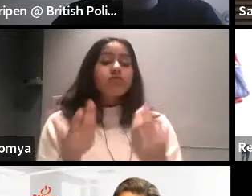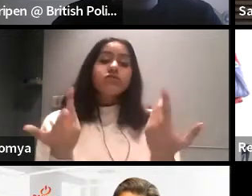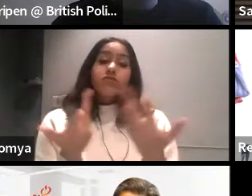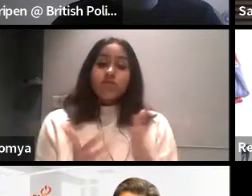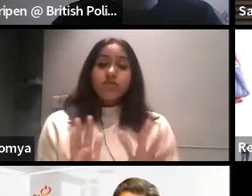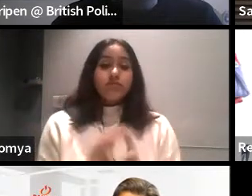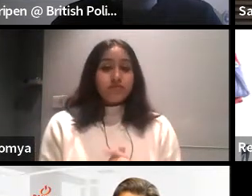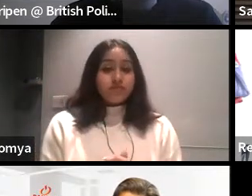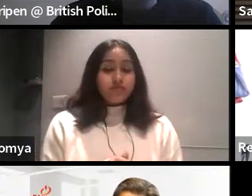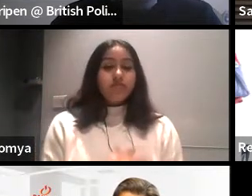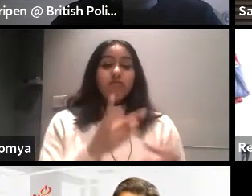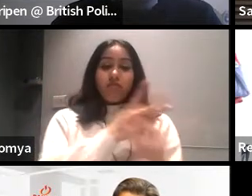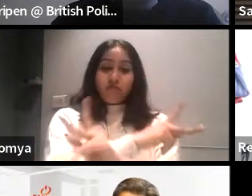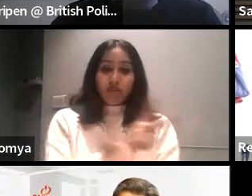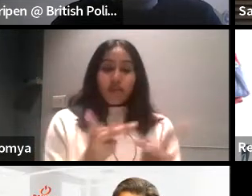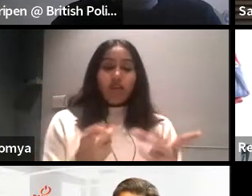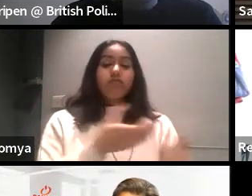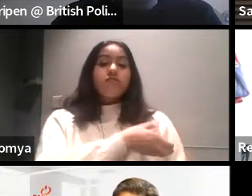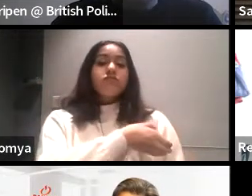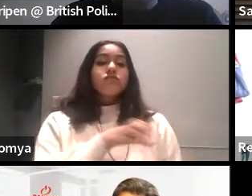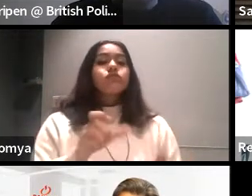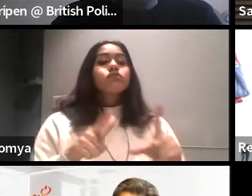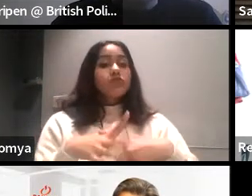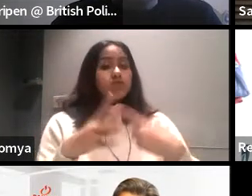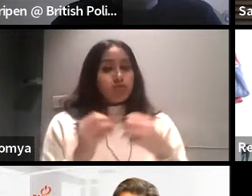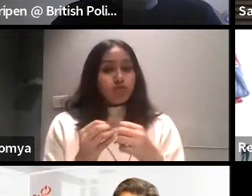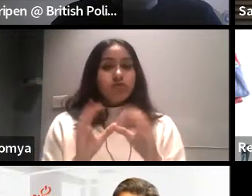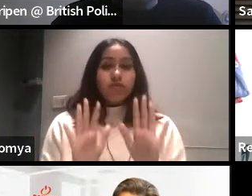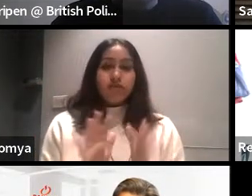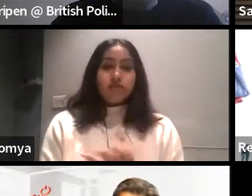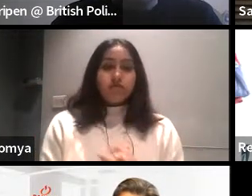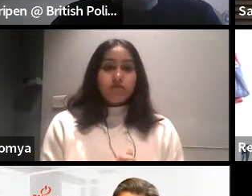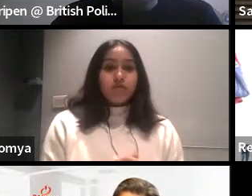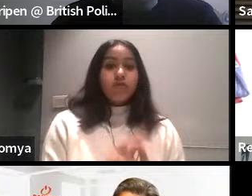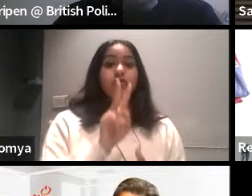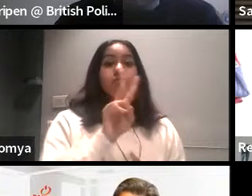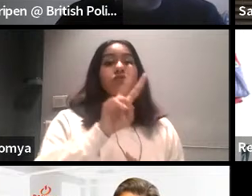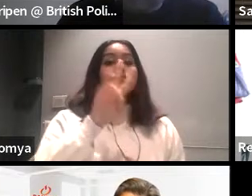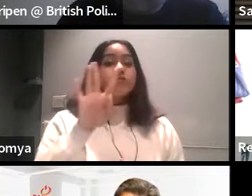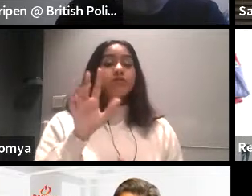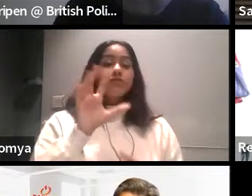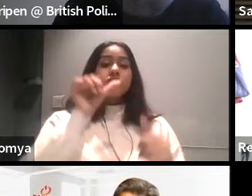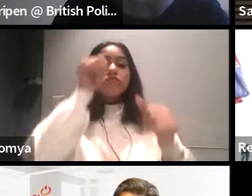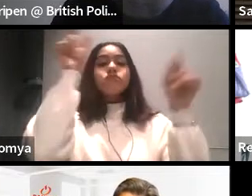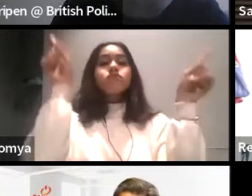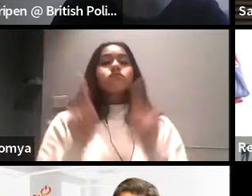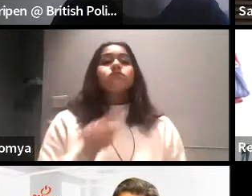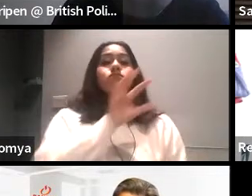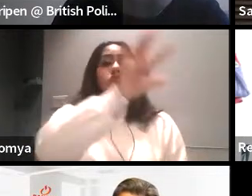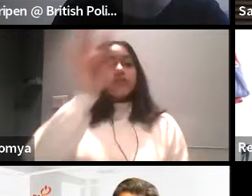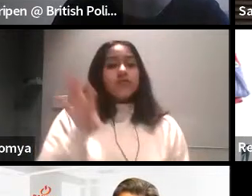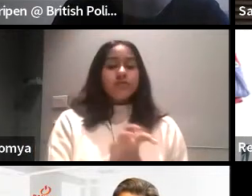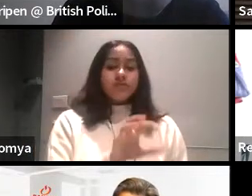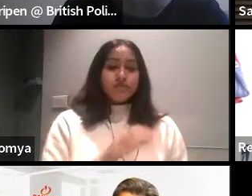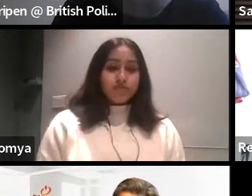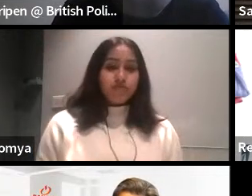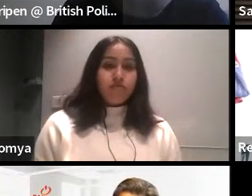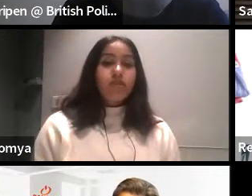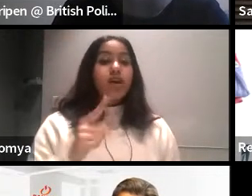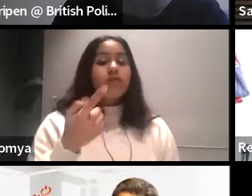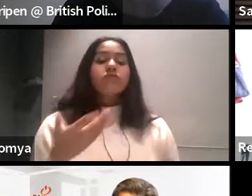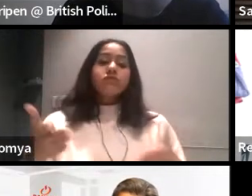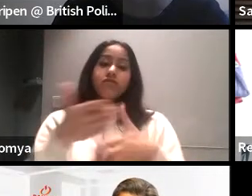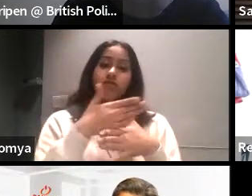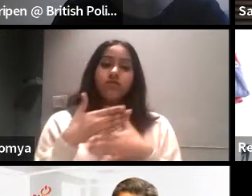regular sustainable employment through our 24 centers across India. We are delighted to share you